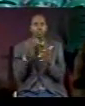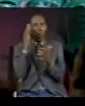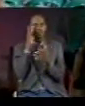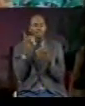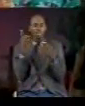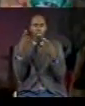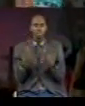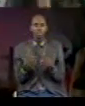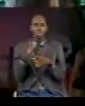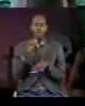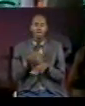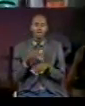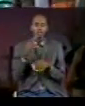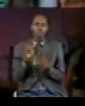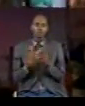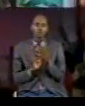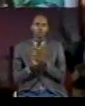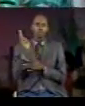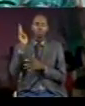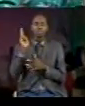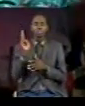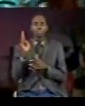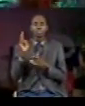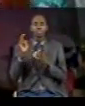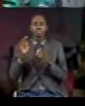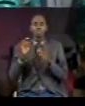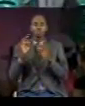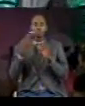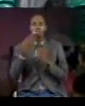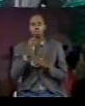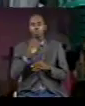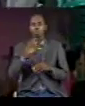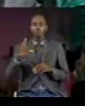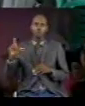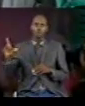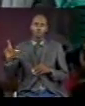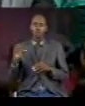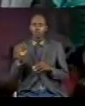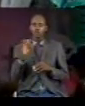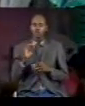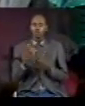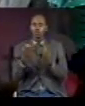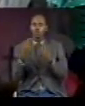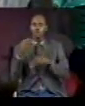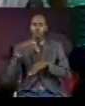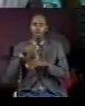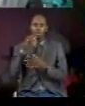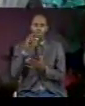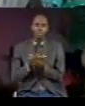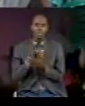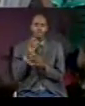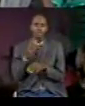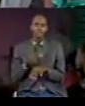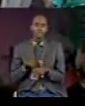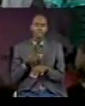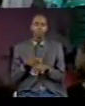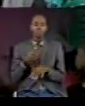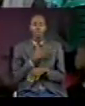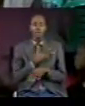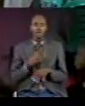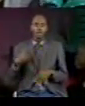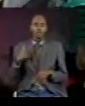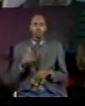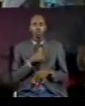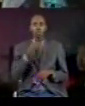university auditorium. And so come at that time, and we shall be there to receive